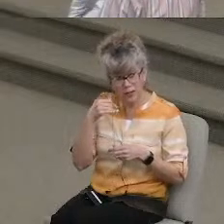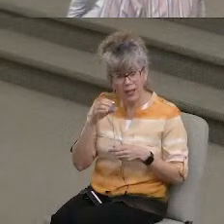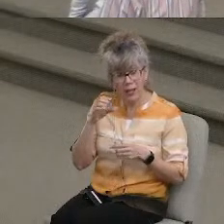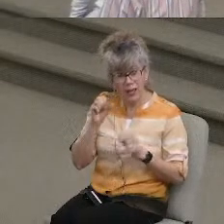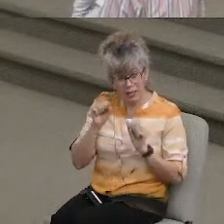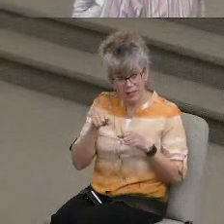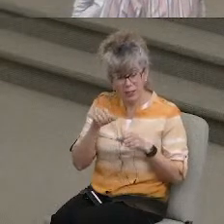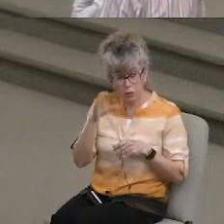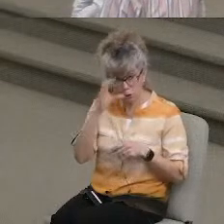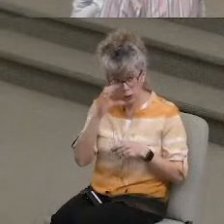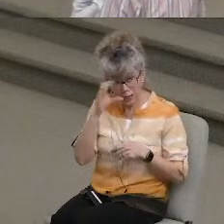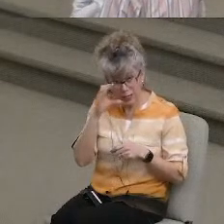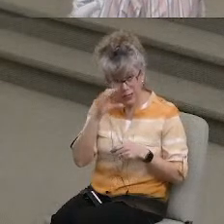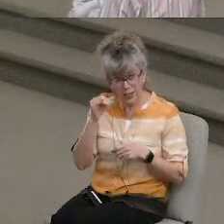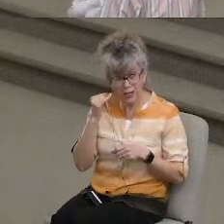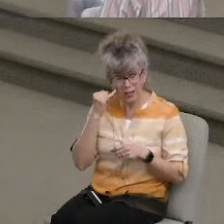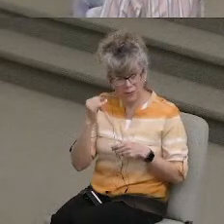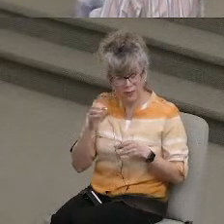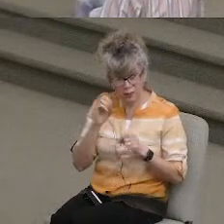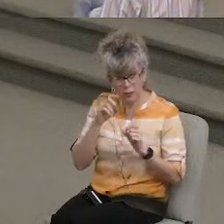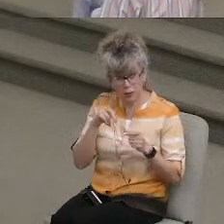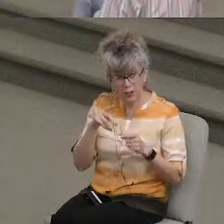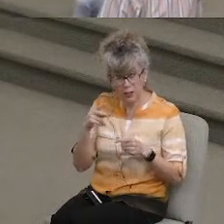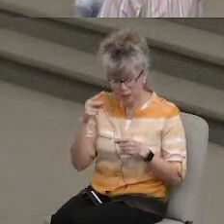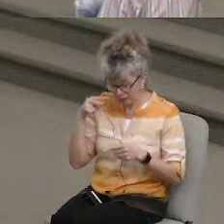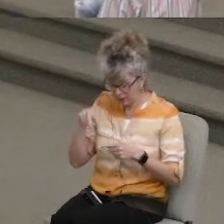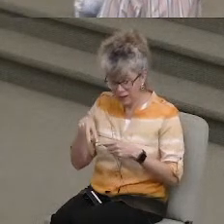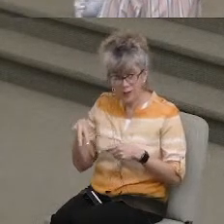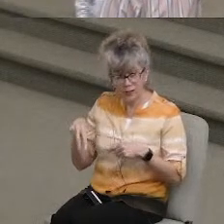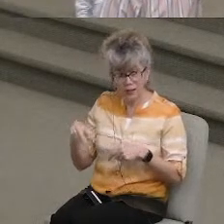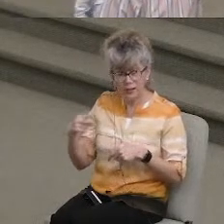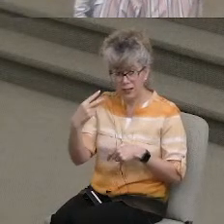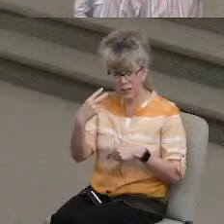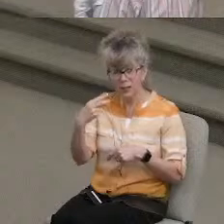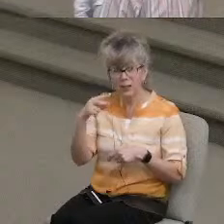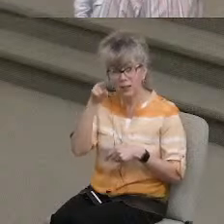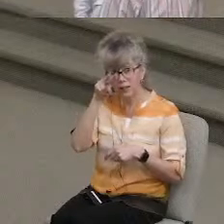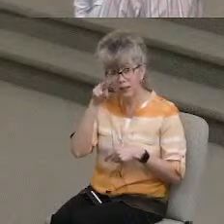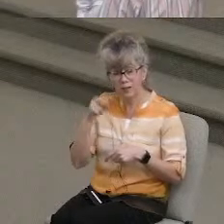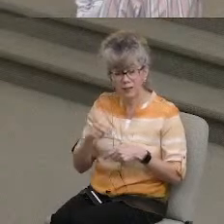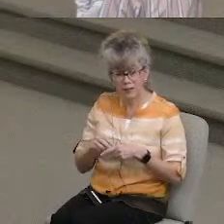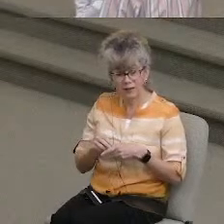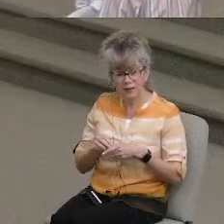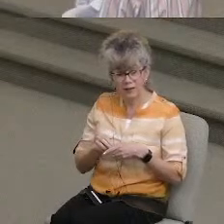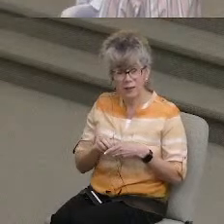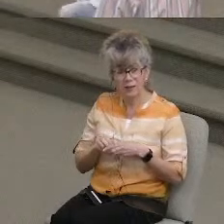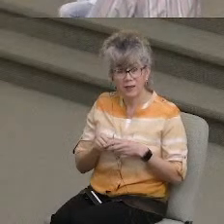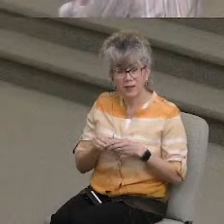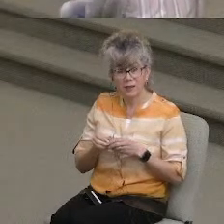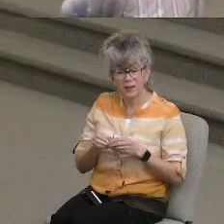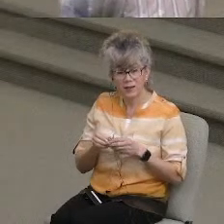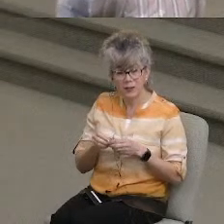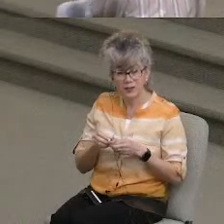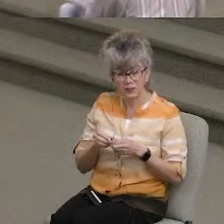The world and its desires pass away, but whoever does the will of God lives forever.